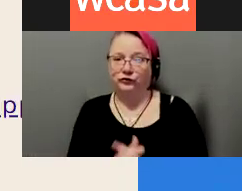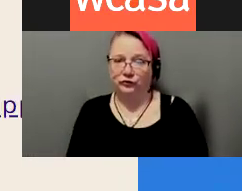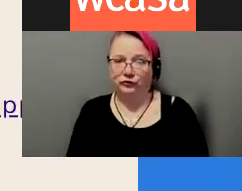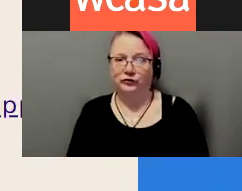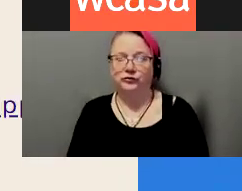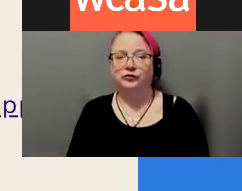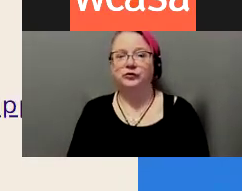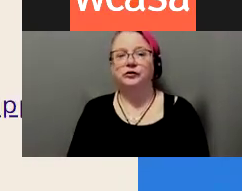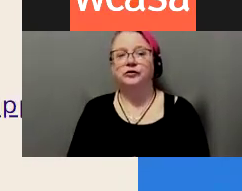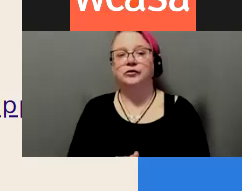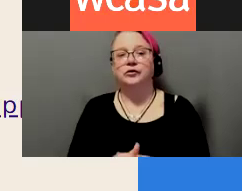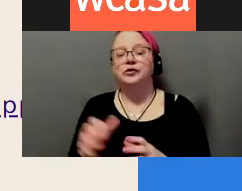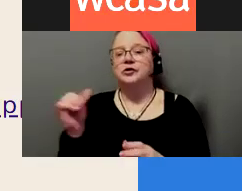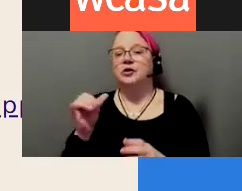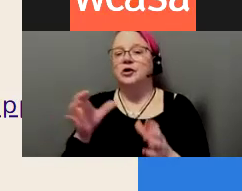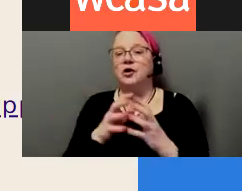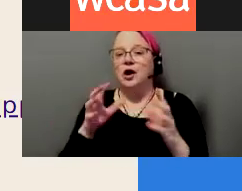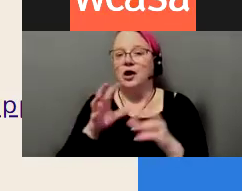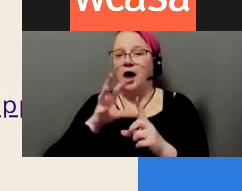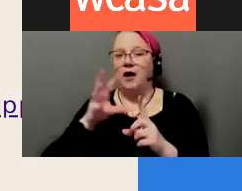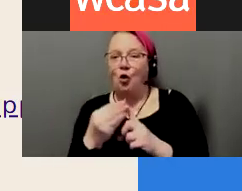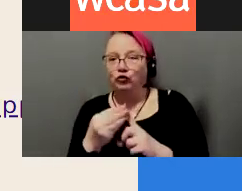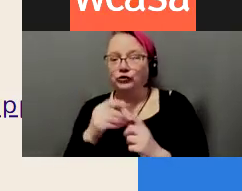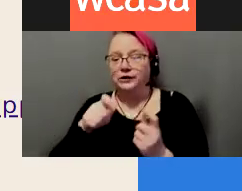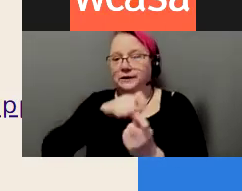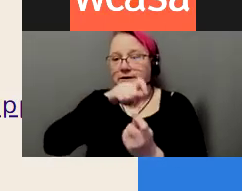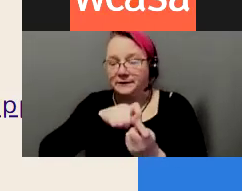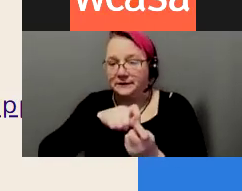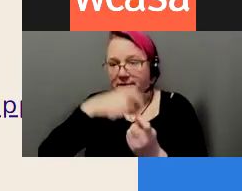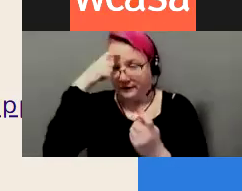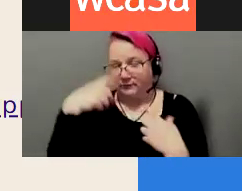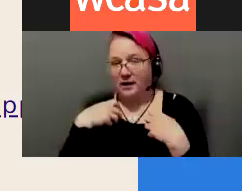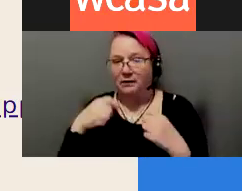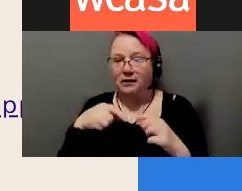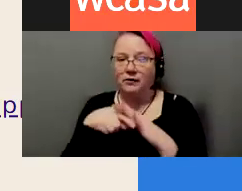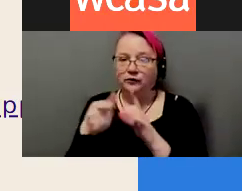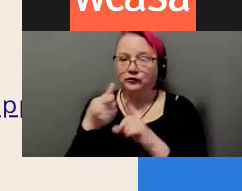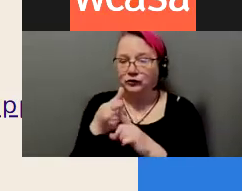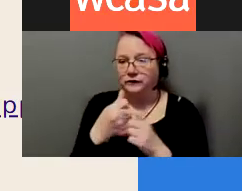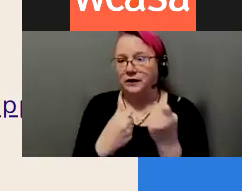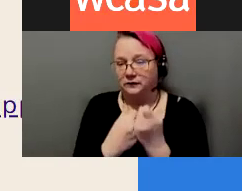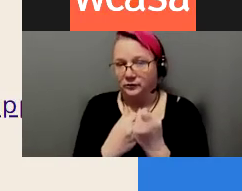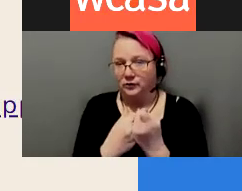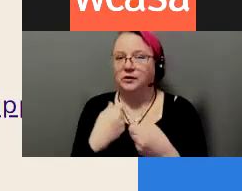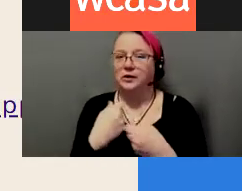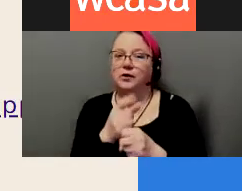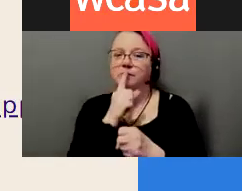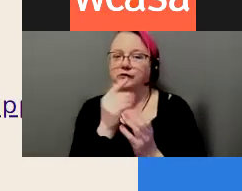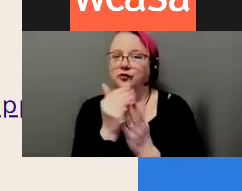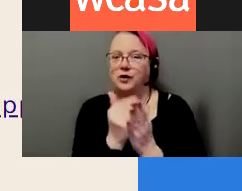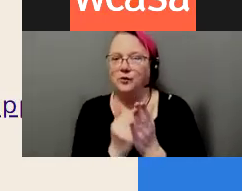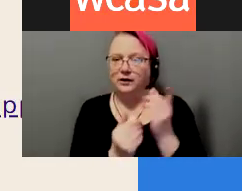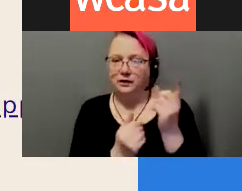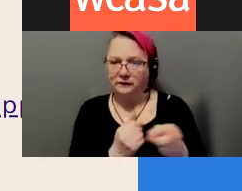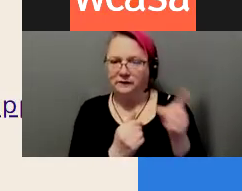There's also a lot of culturally specific mental health and suicide support, so I wanted to make sure to list them